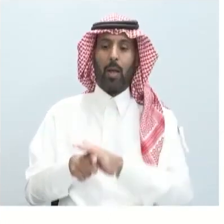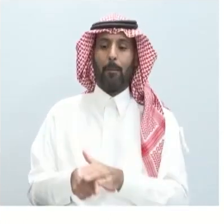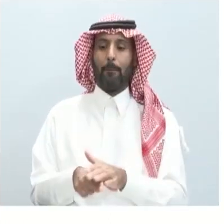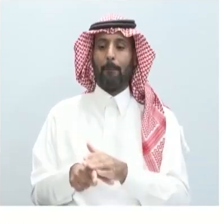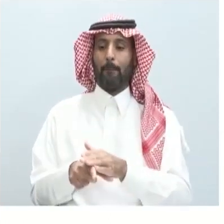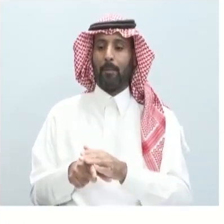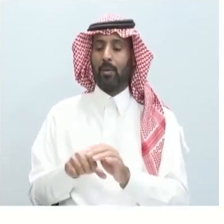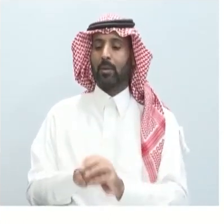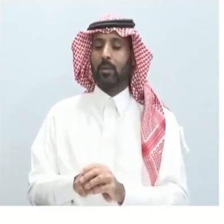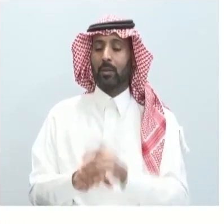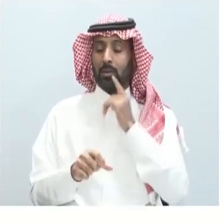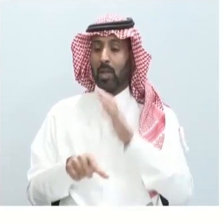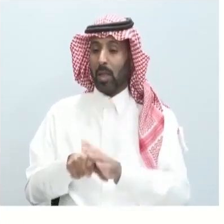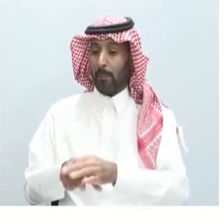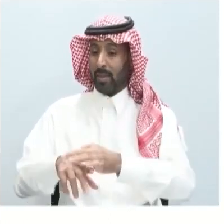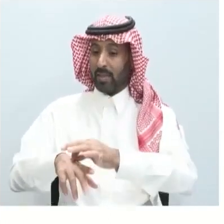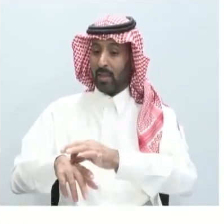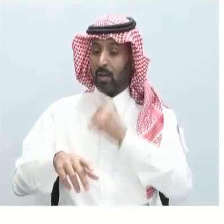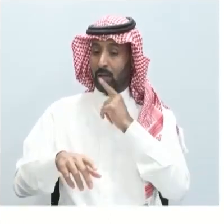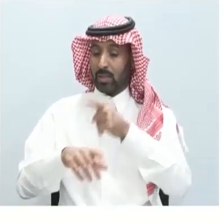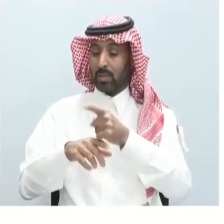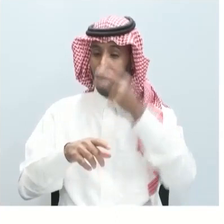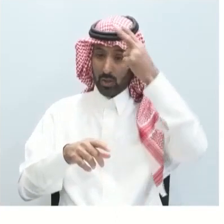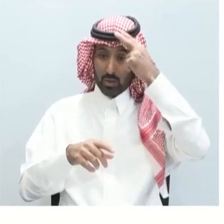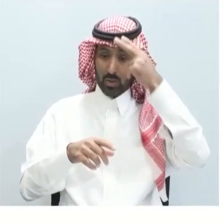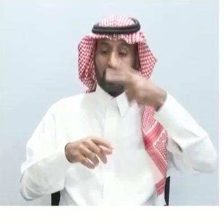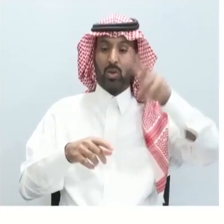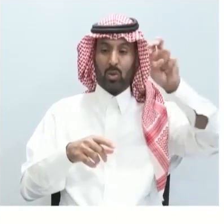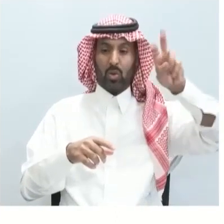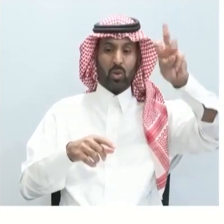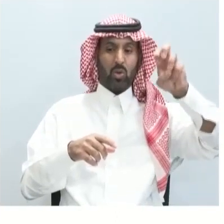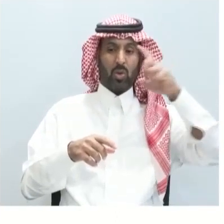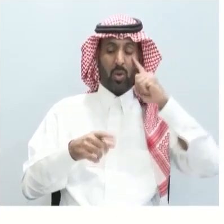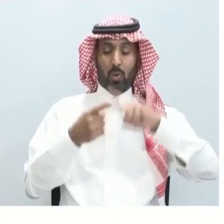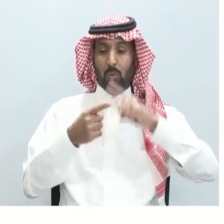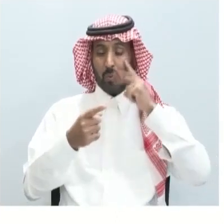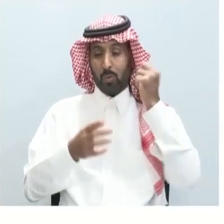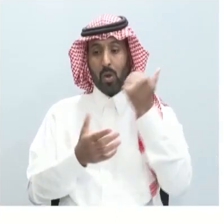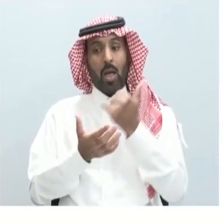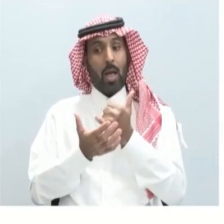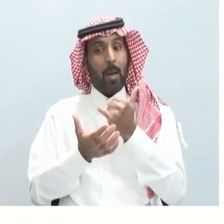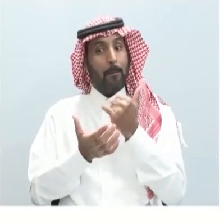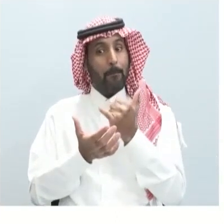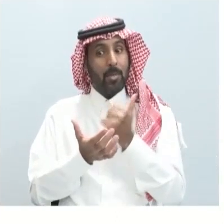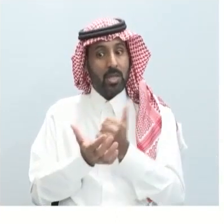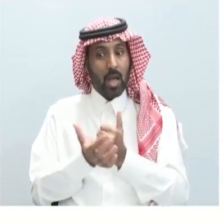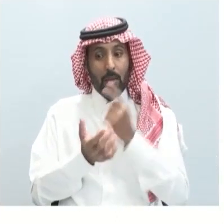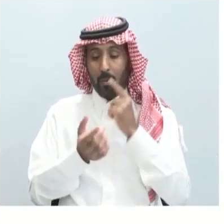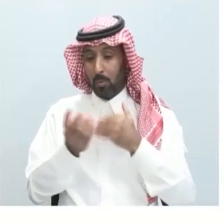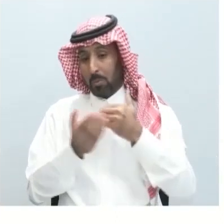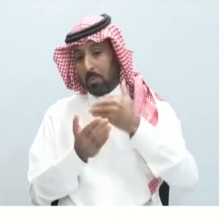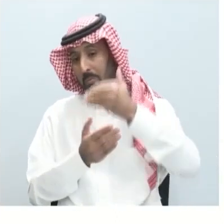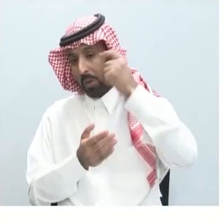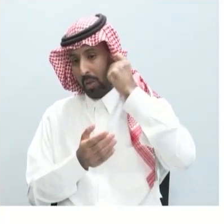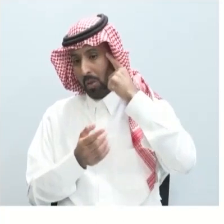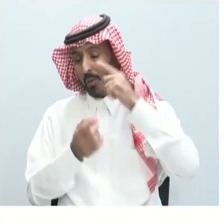listen. The people. Saudi Arabia's 2030 vision is largely based on the ambition, determination and